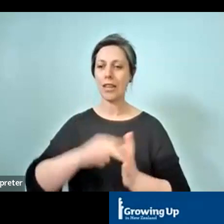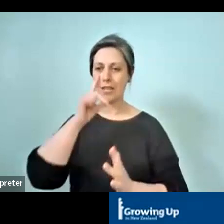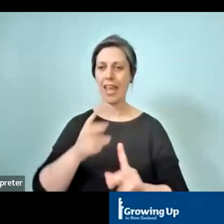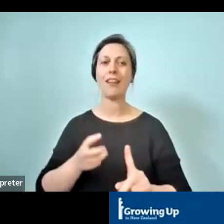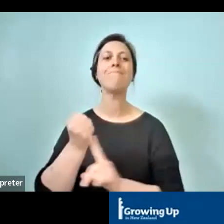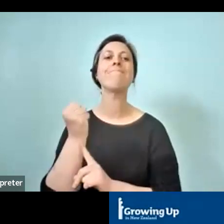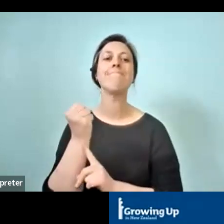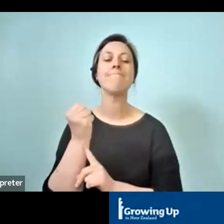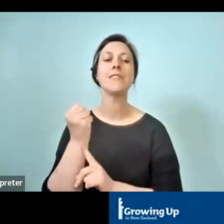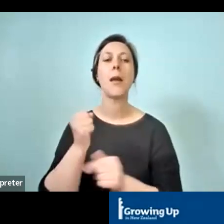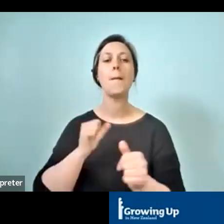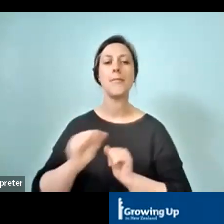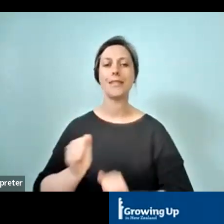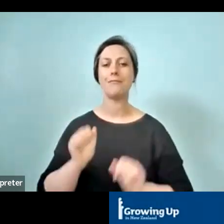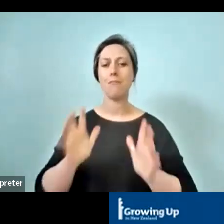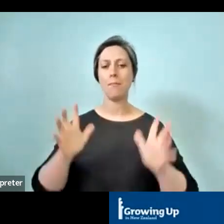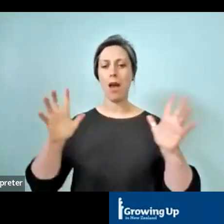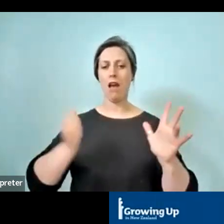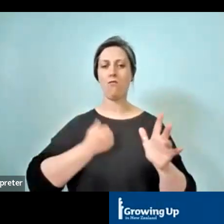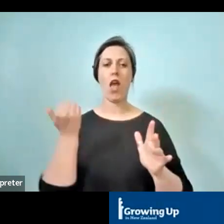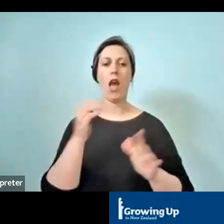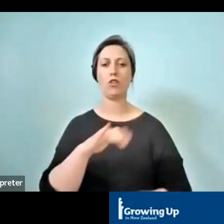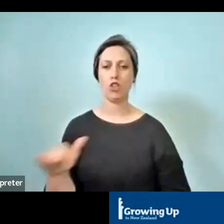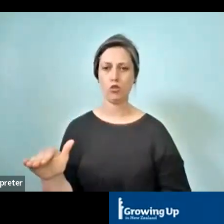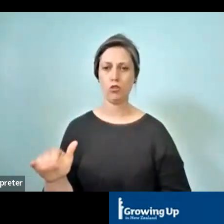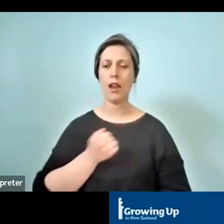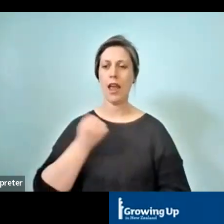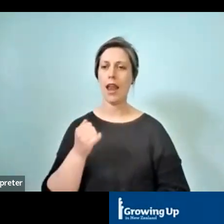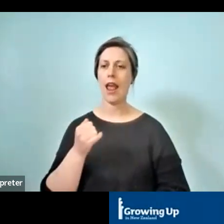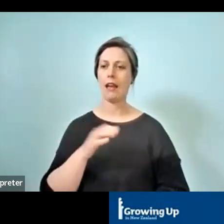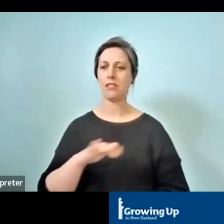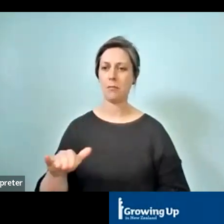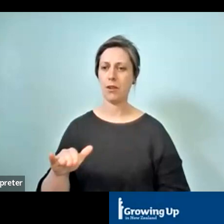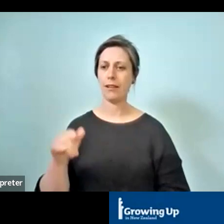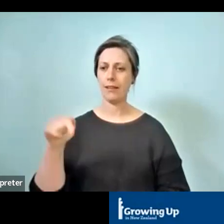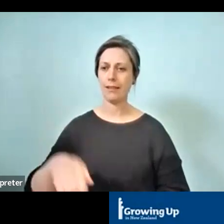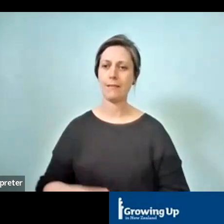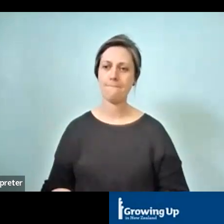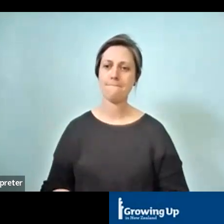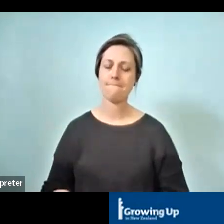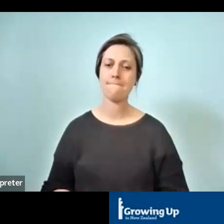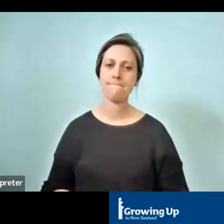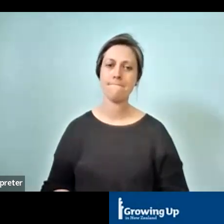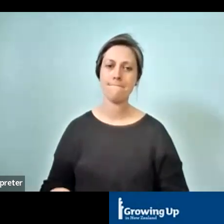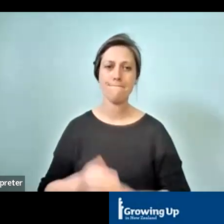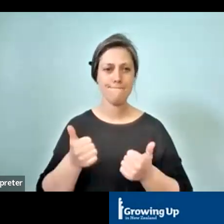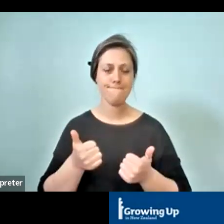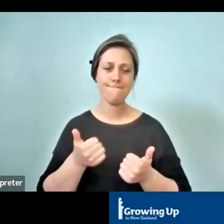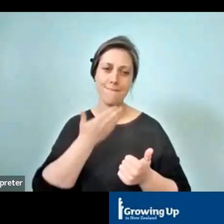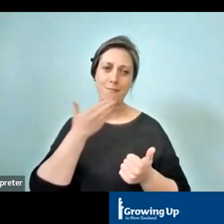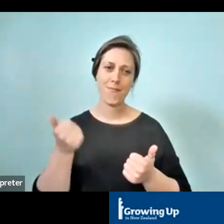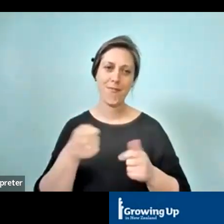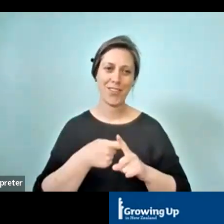the best that we can be for our children and our tamariki and rangatahi. Kia ora, Kirsten. Thank